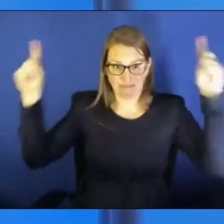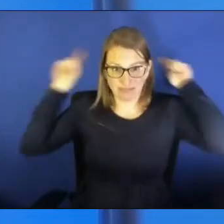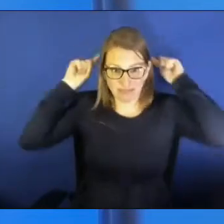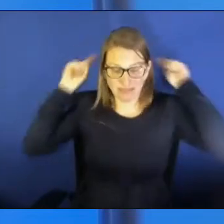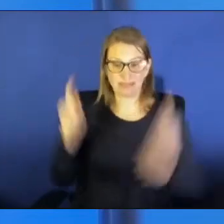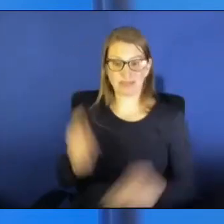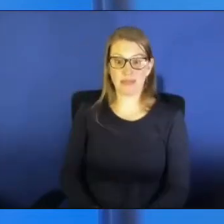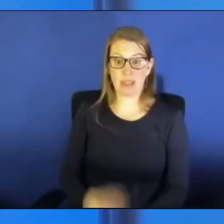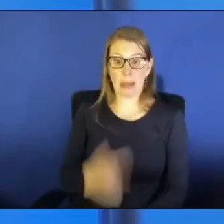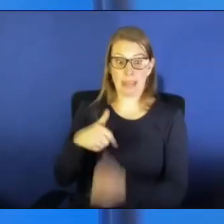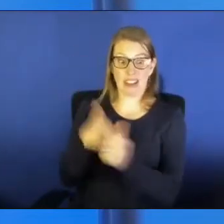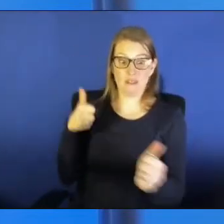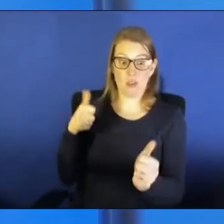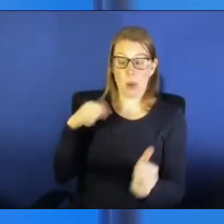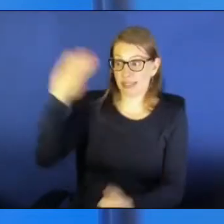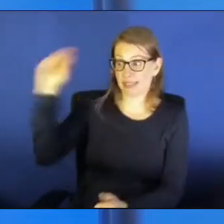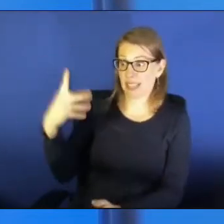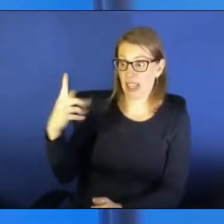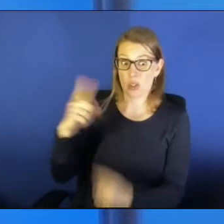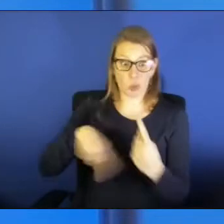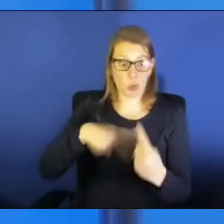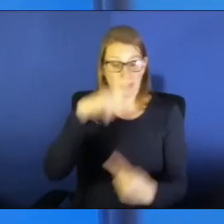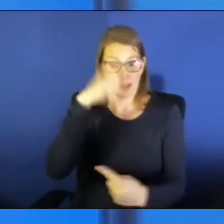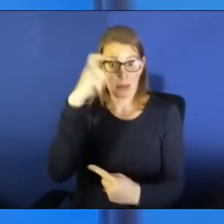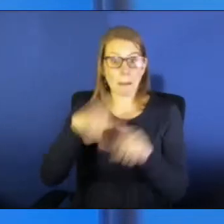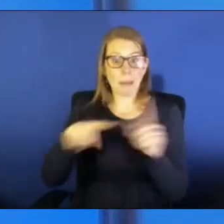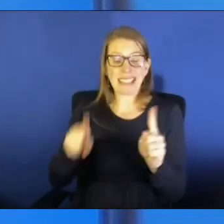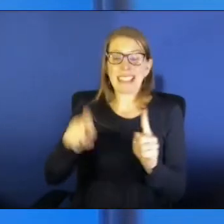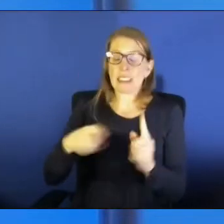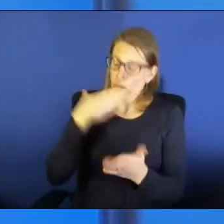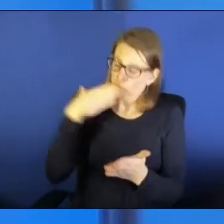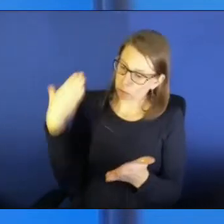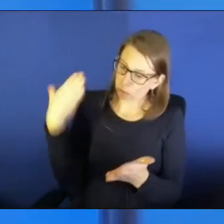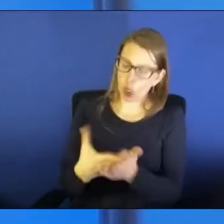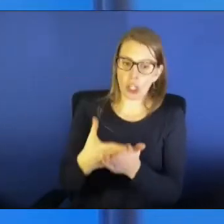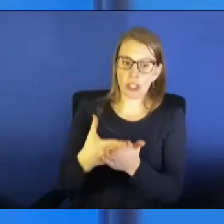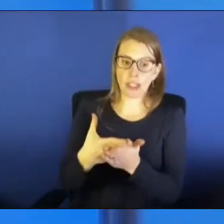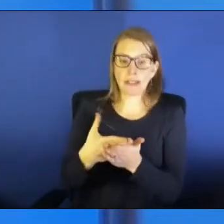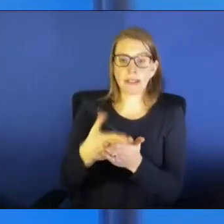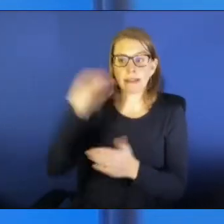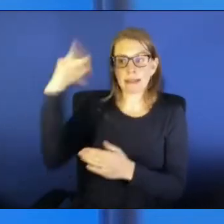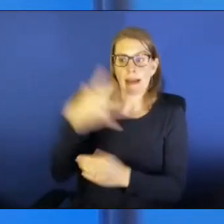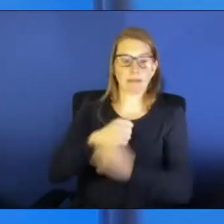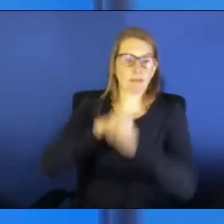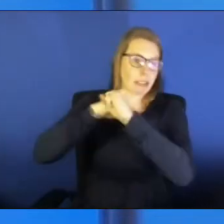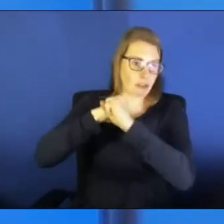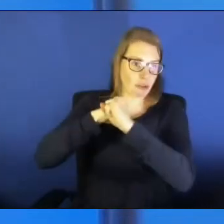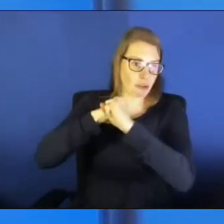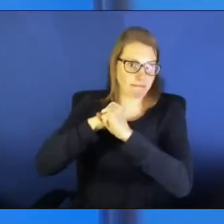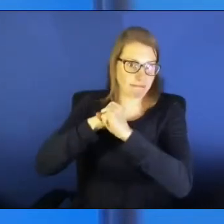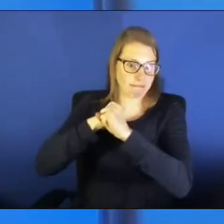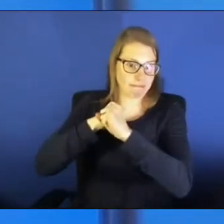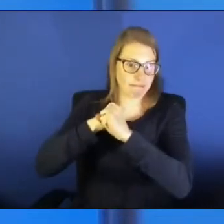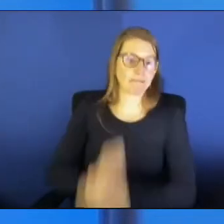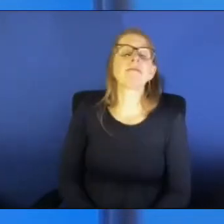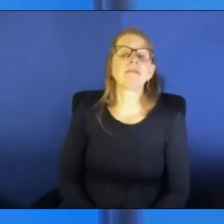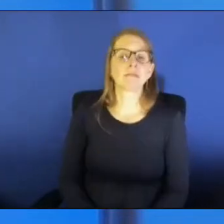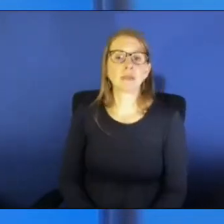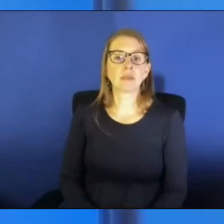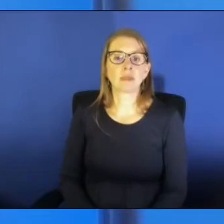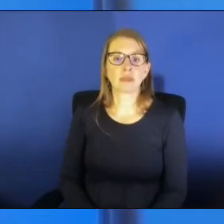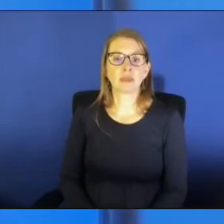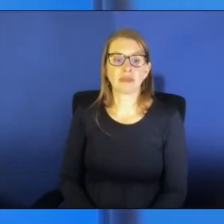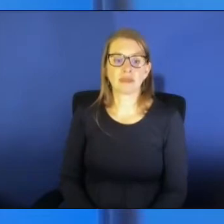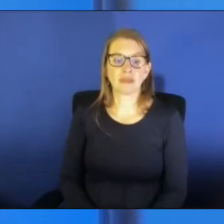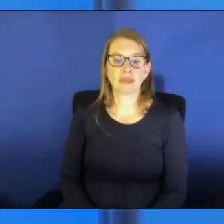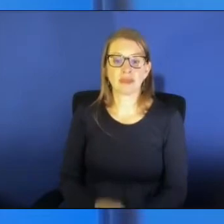summer, but I am going to tell you that you need good sun protection. And as a consequence of that, you also need to keep track of your vitamin